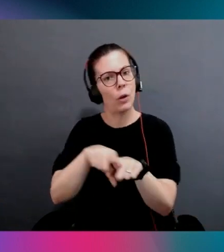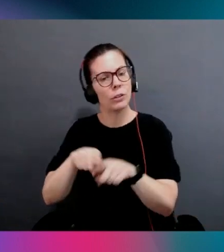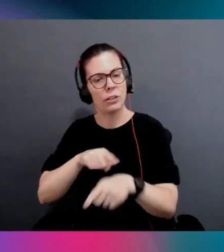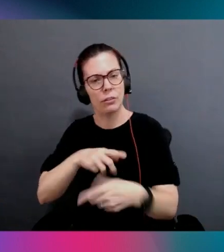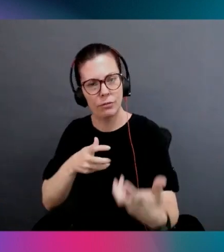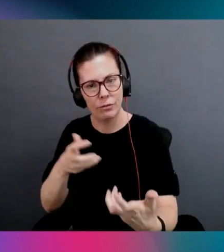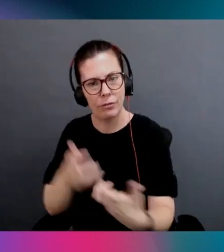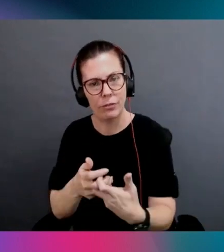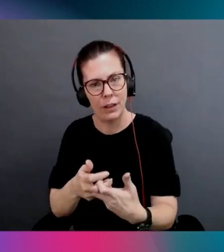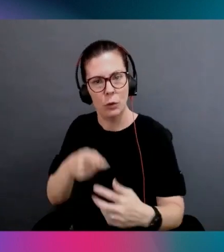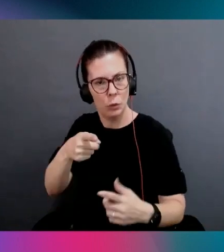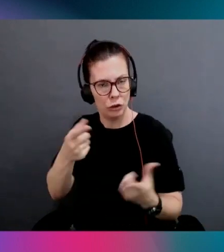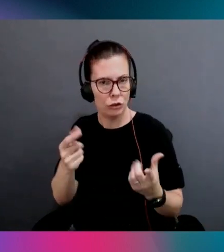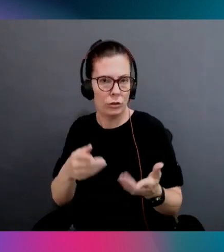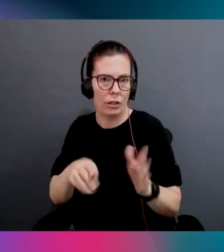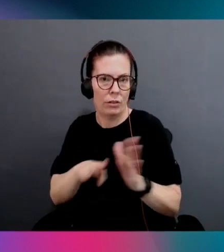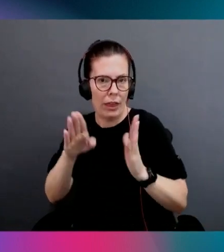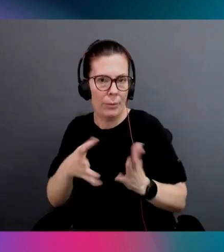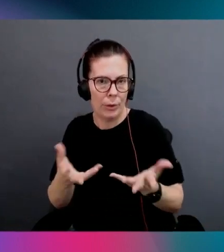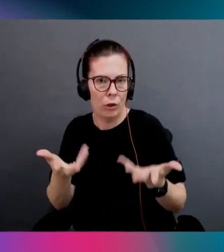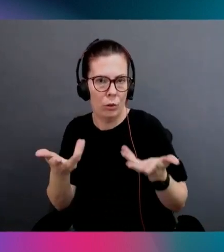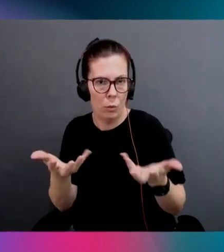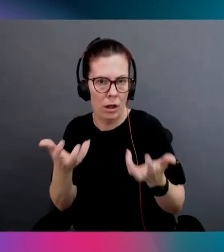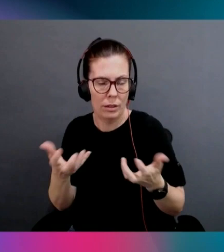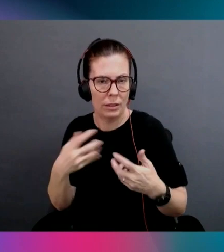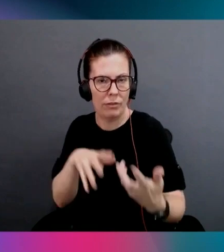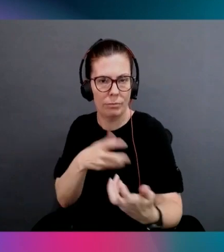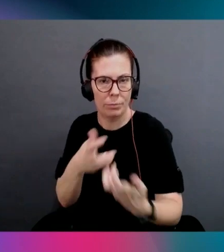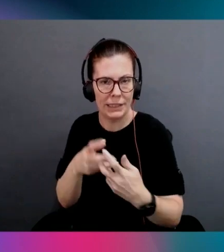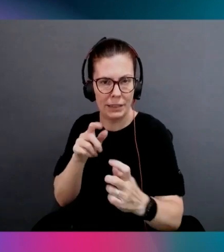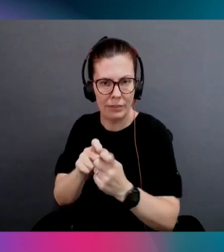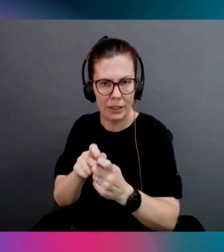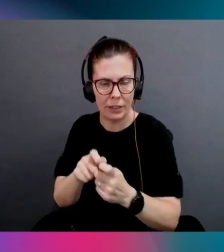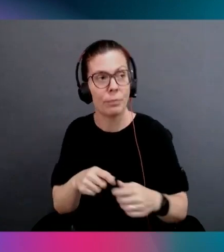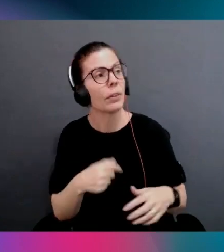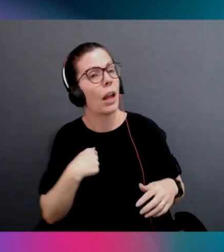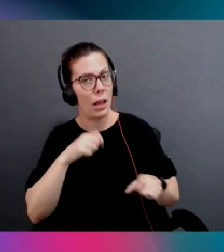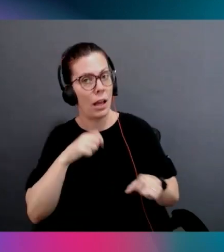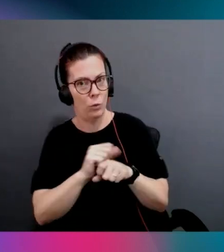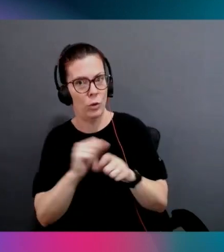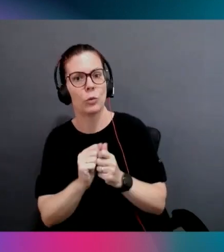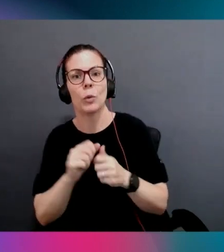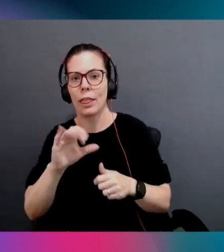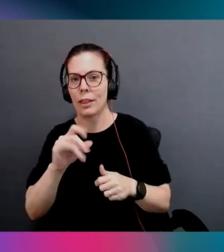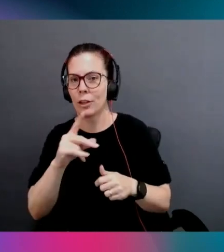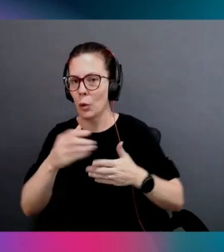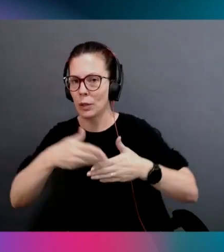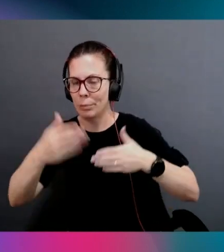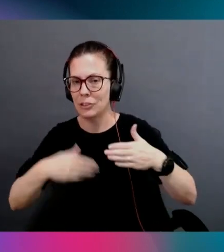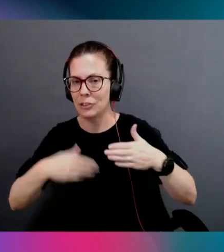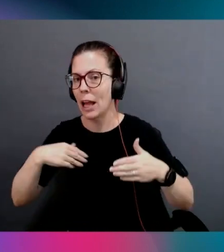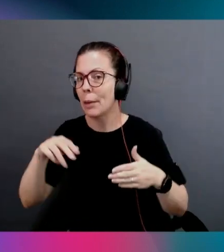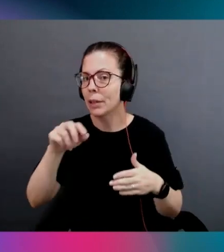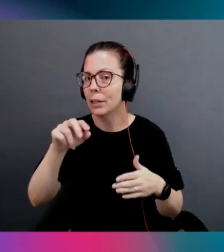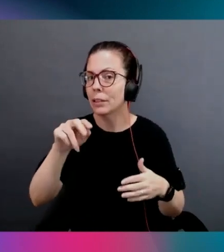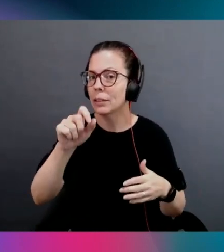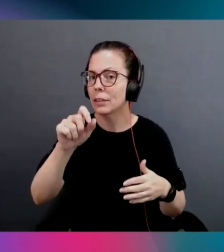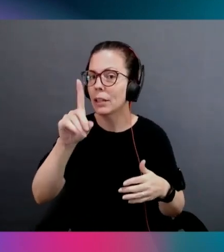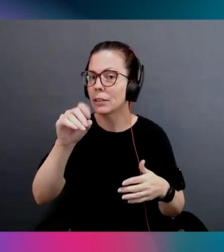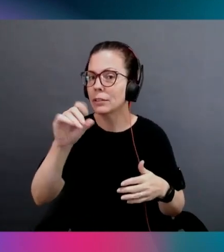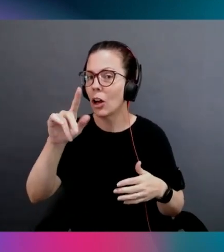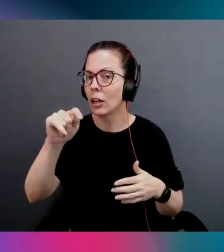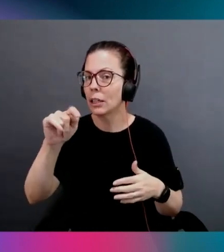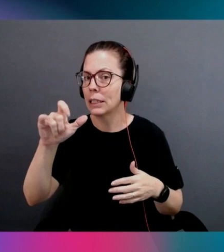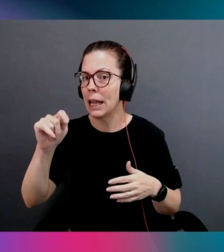do. Wow. So yeah, I've worked with code completion for a long time. I'm a .NET dev, so